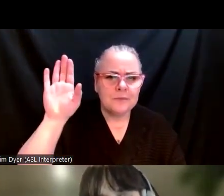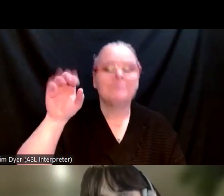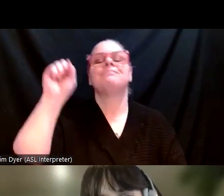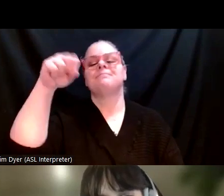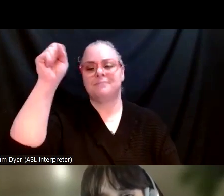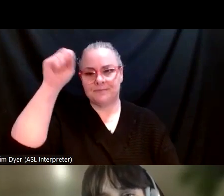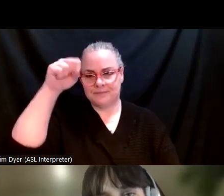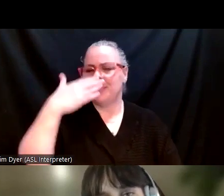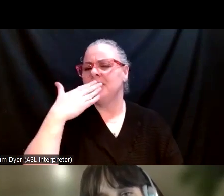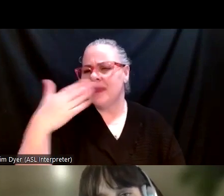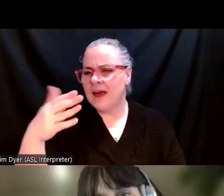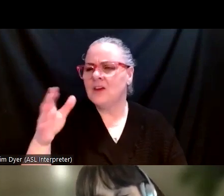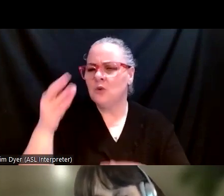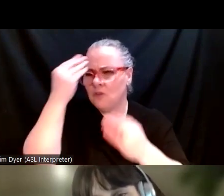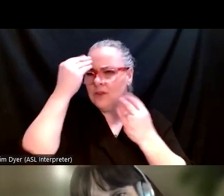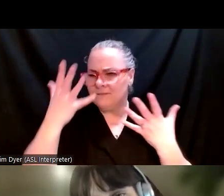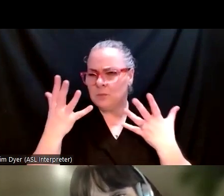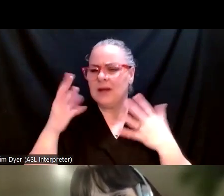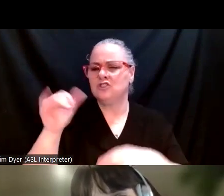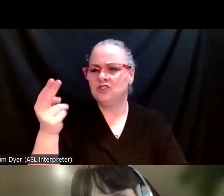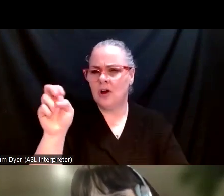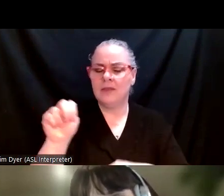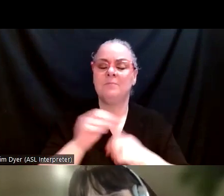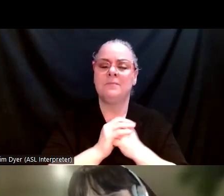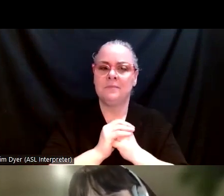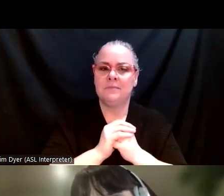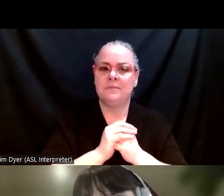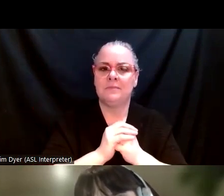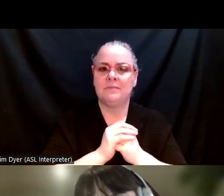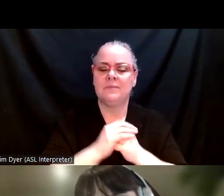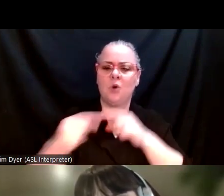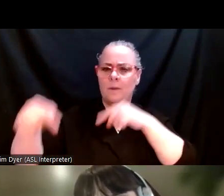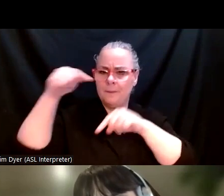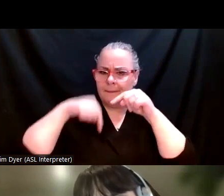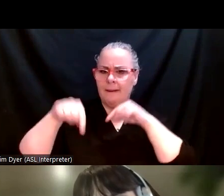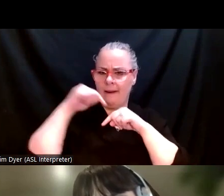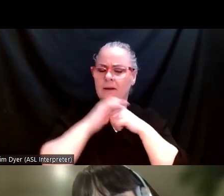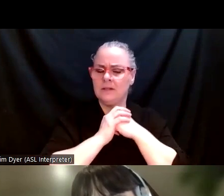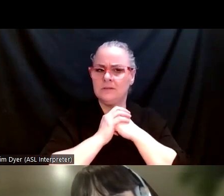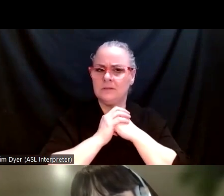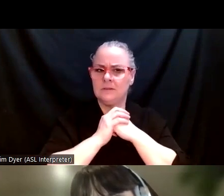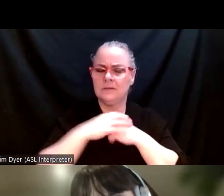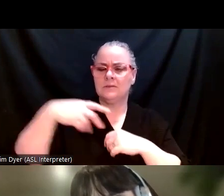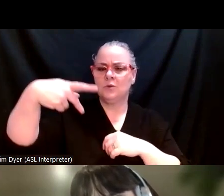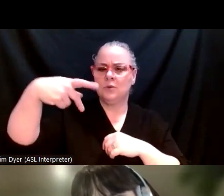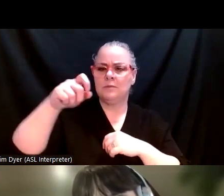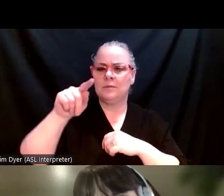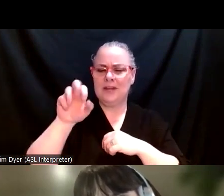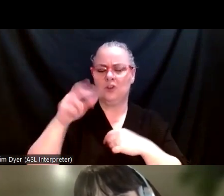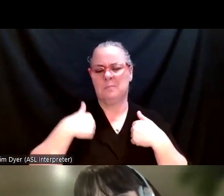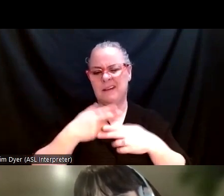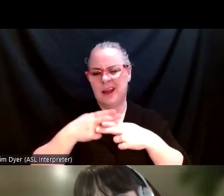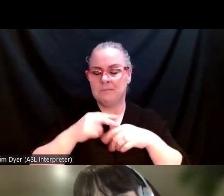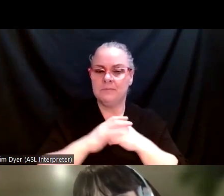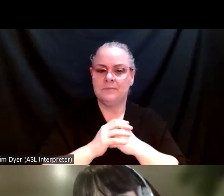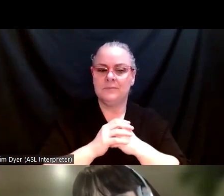much. Jonathan, thank you for sharing this as well. And I'm reaching back to Peter Mate, obviously, reaching back to a